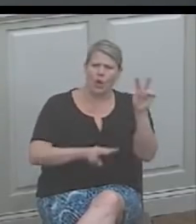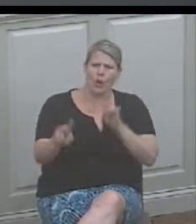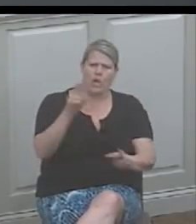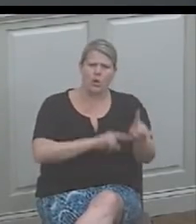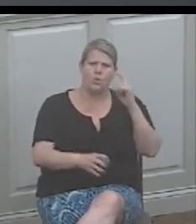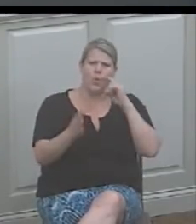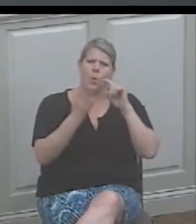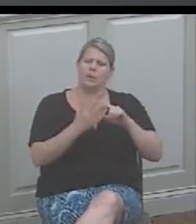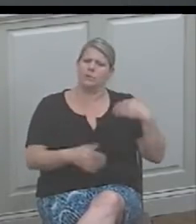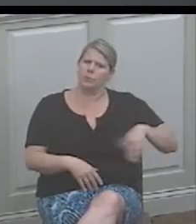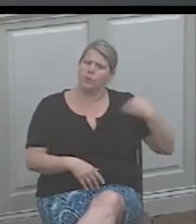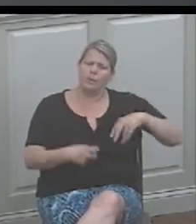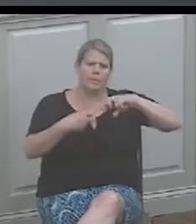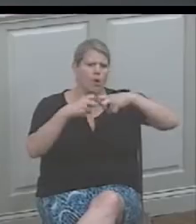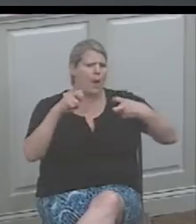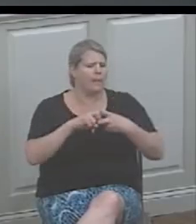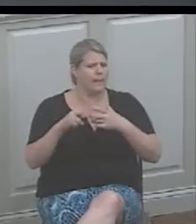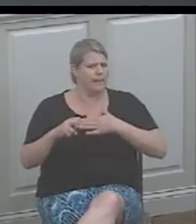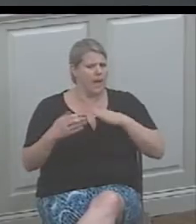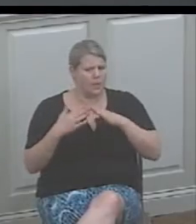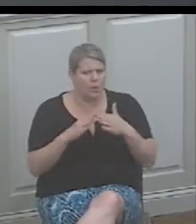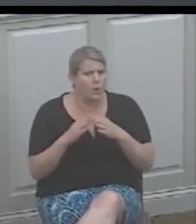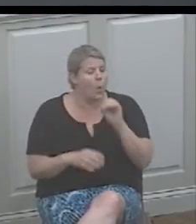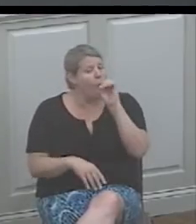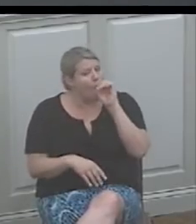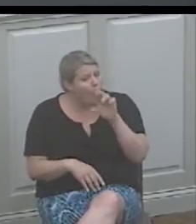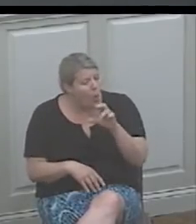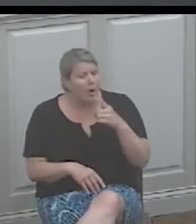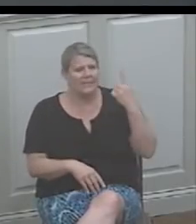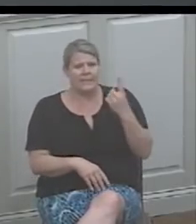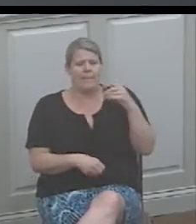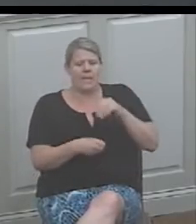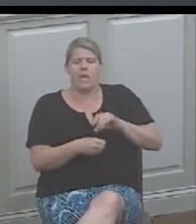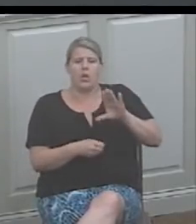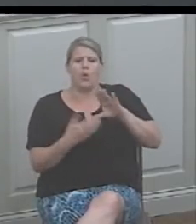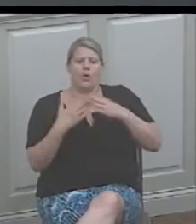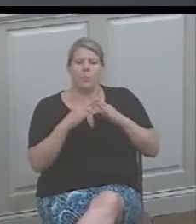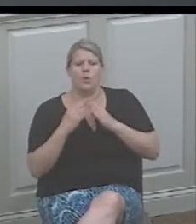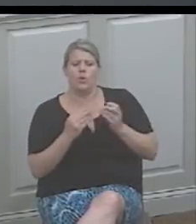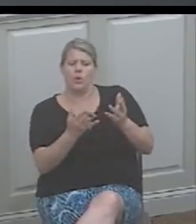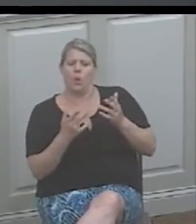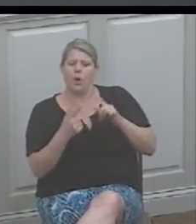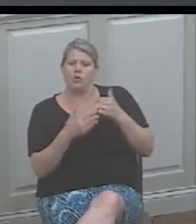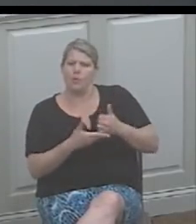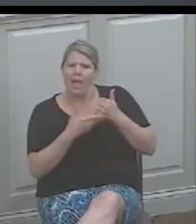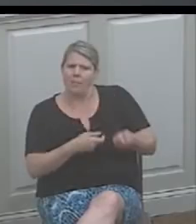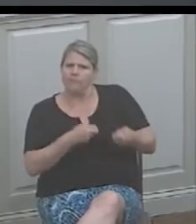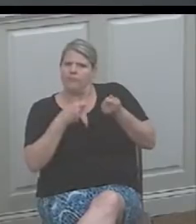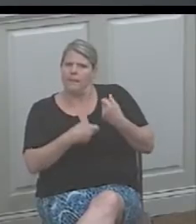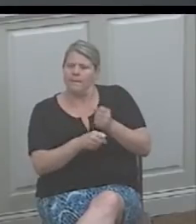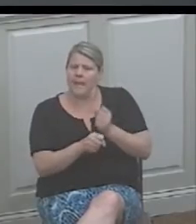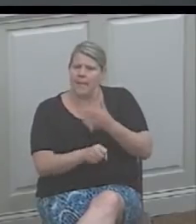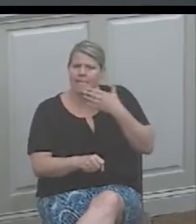problem in your community, or there's something in your community that you want to do. You want to make better. You want to help the people.